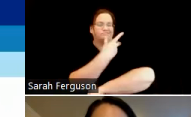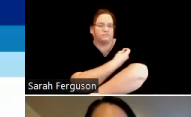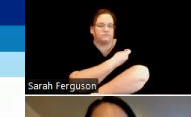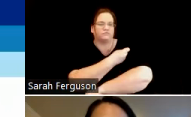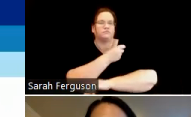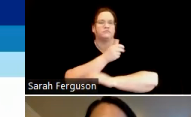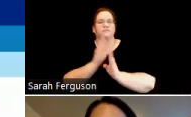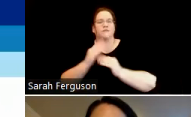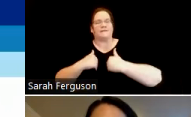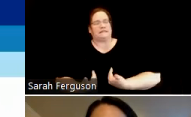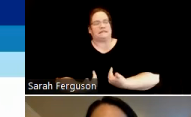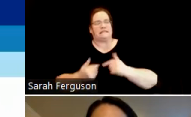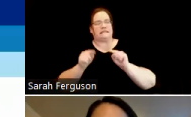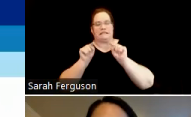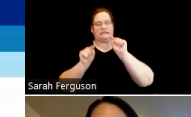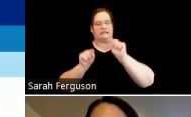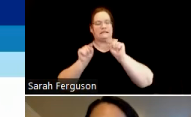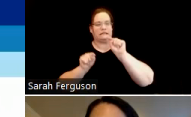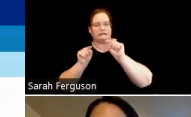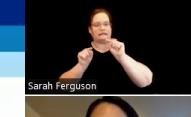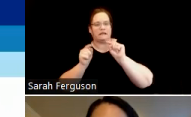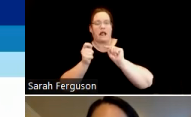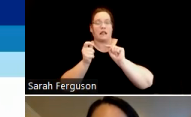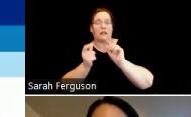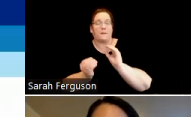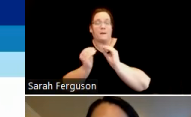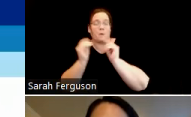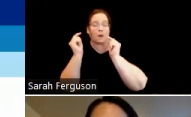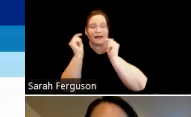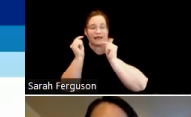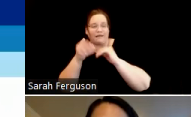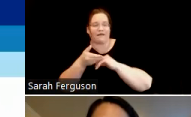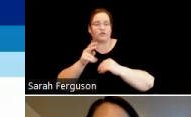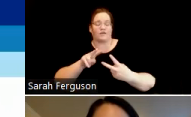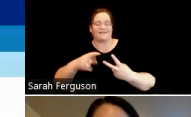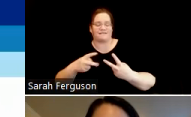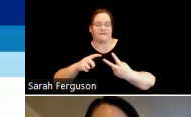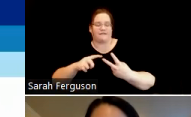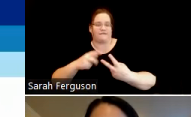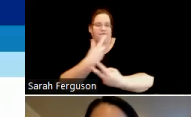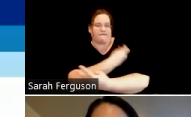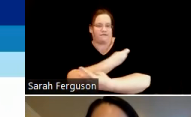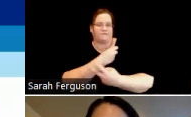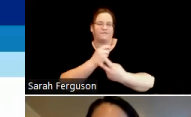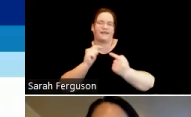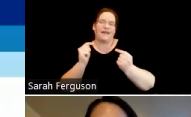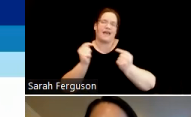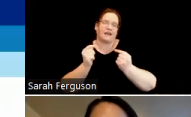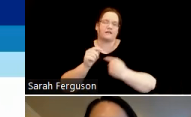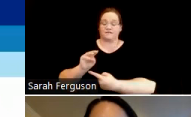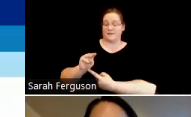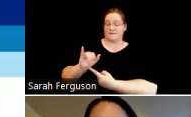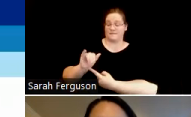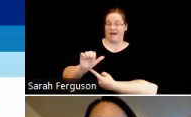vaccine, and a little bit more headache noted after the 2nd dose of the headaches and achiness, myalgias are like